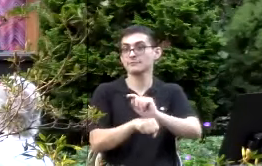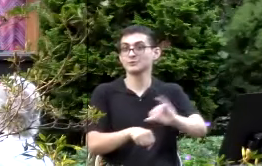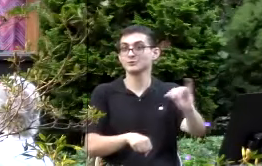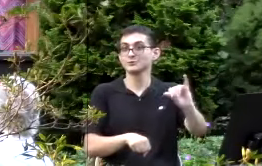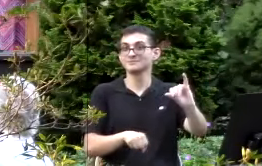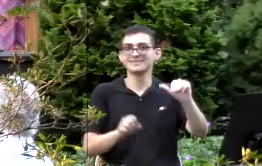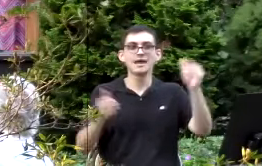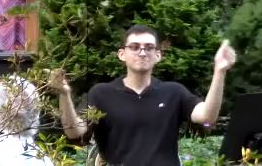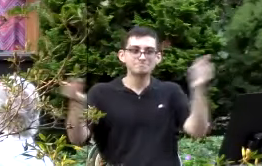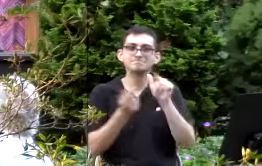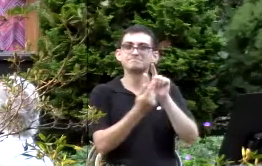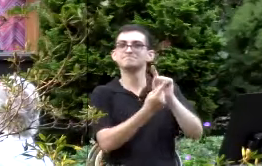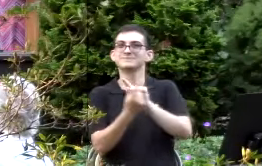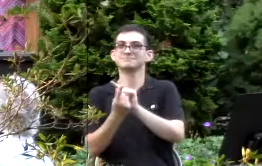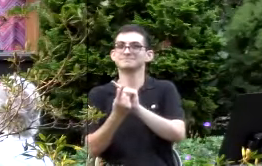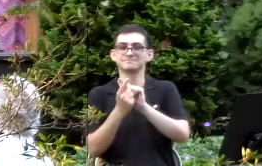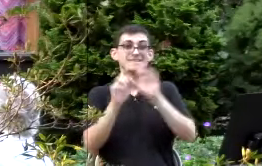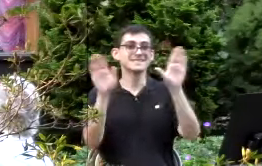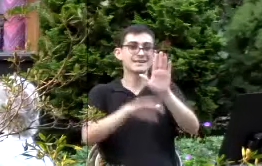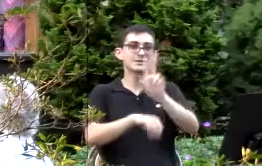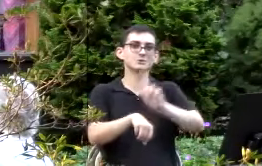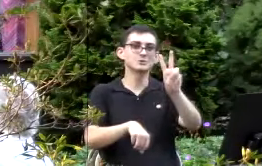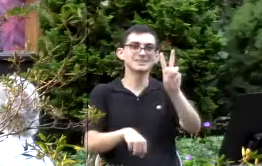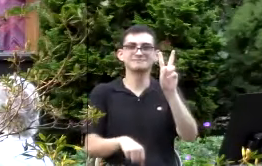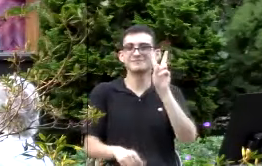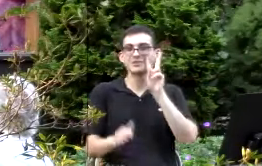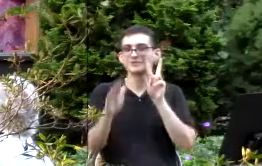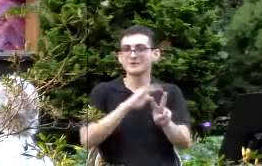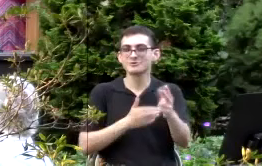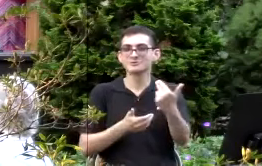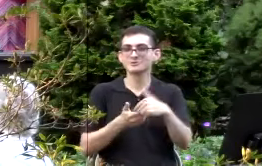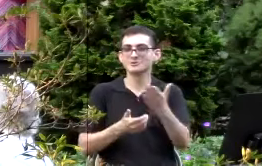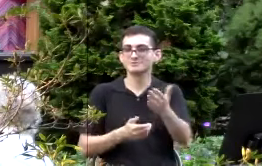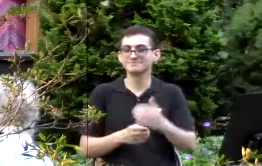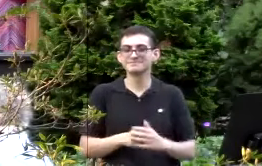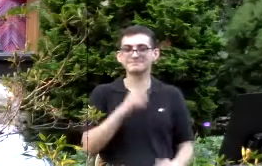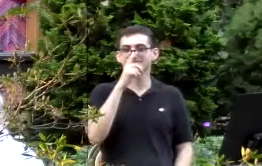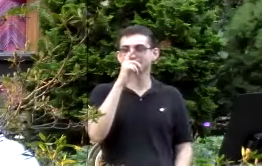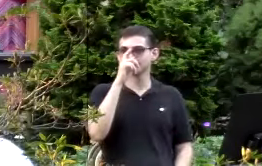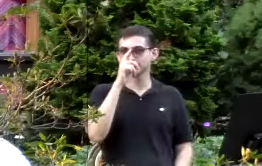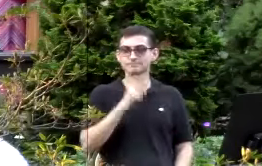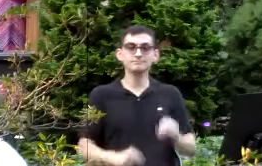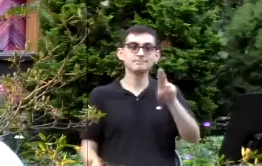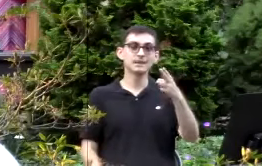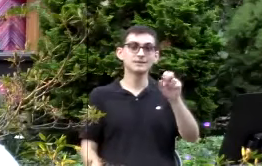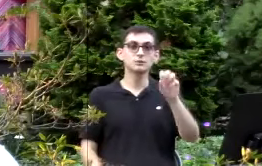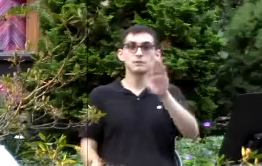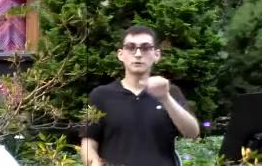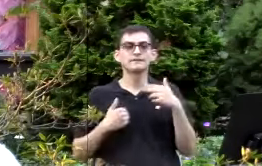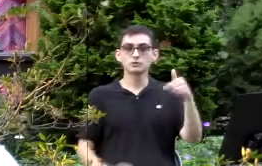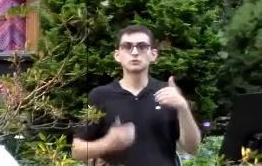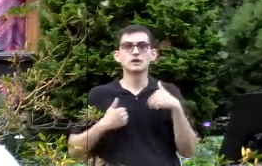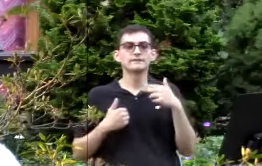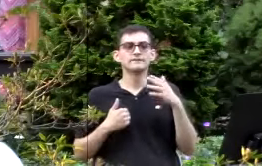and greet one another. 2 o'clock, and we hope you'll join us. RATSI, our high school youth group, has their barbecue on Wednesday, August 24th at